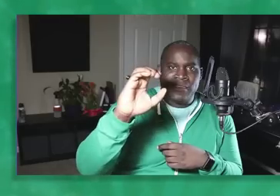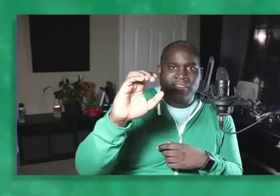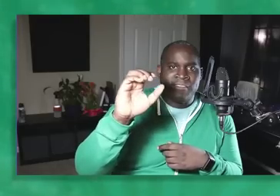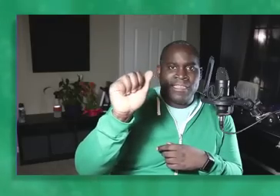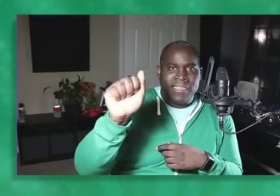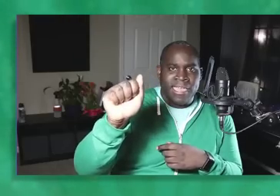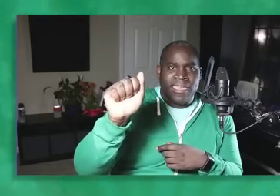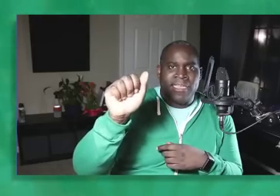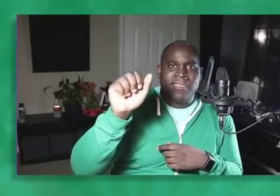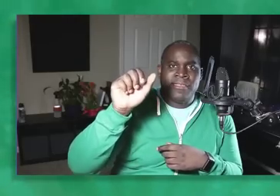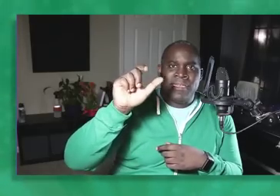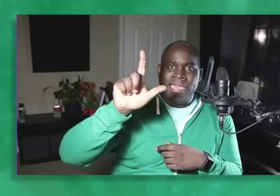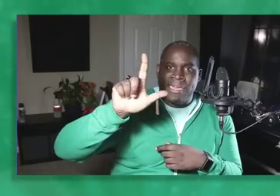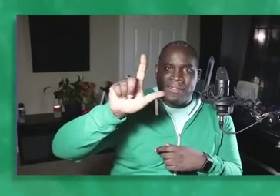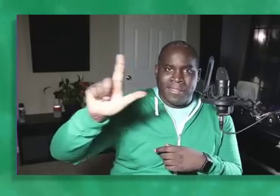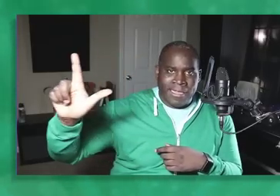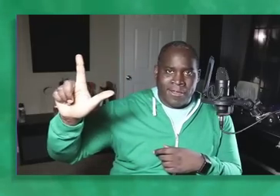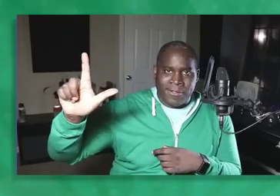it'll be